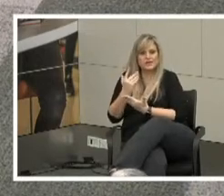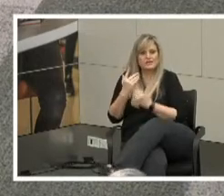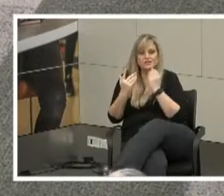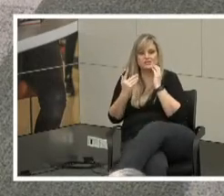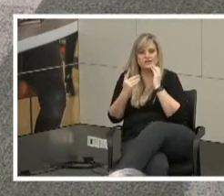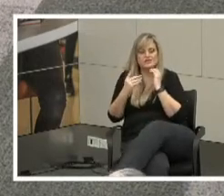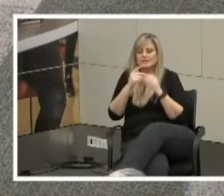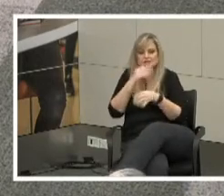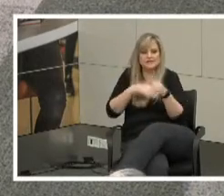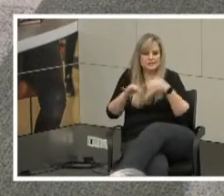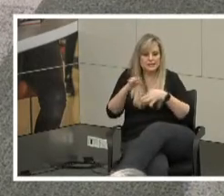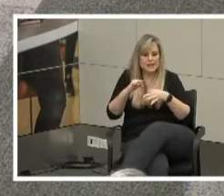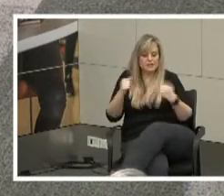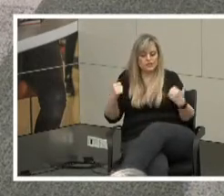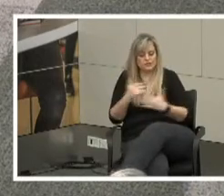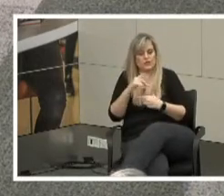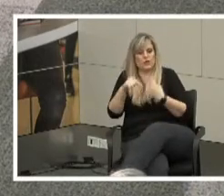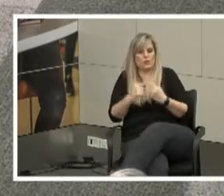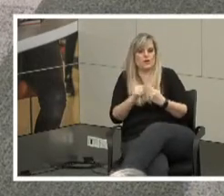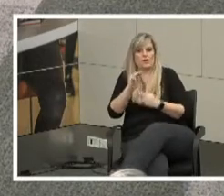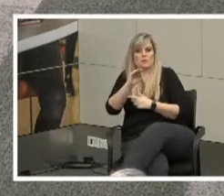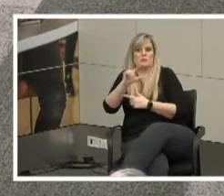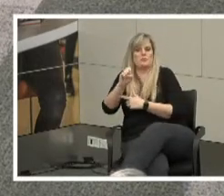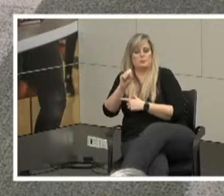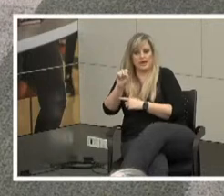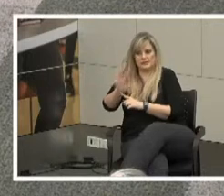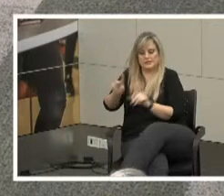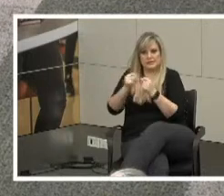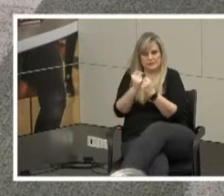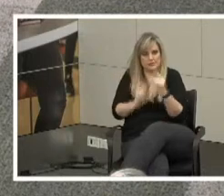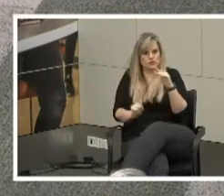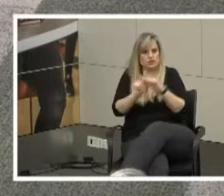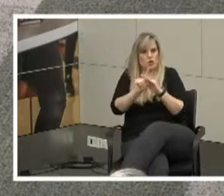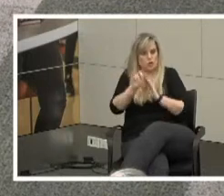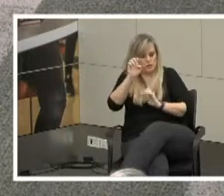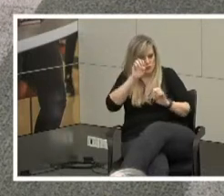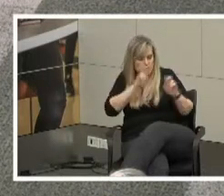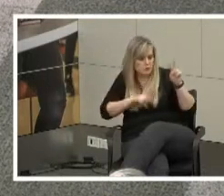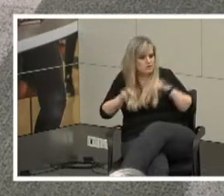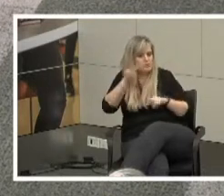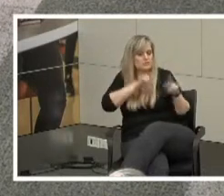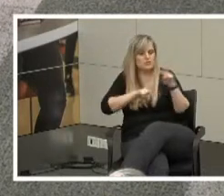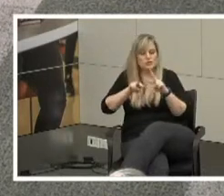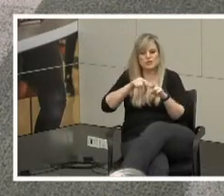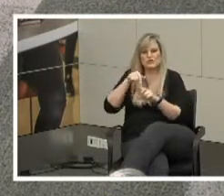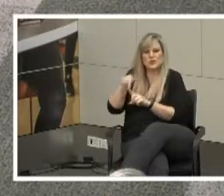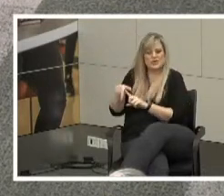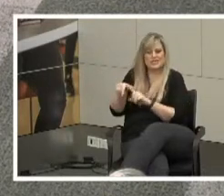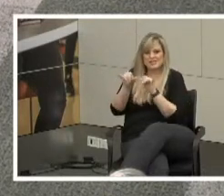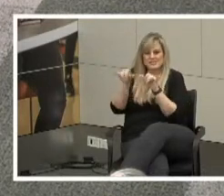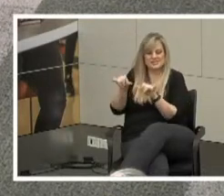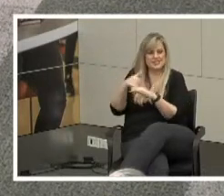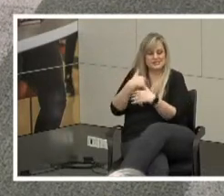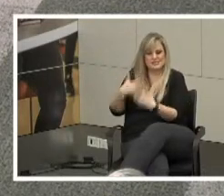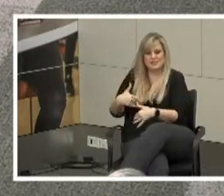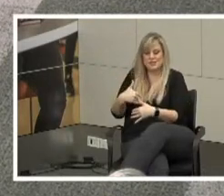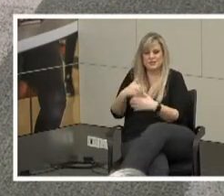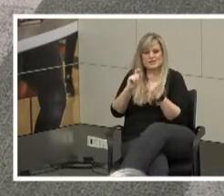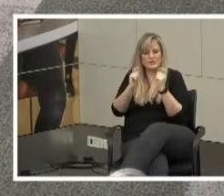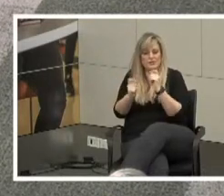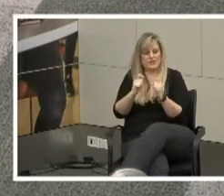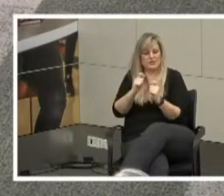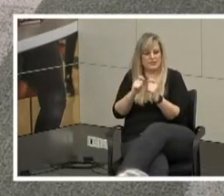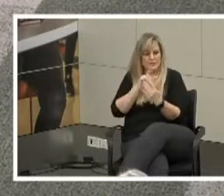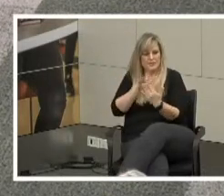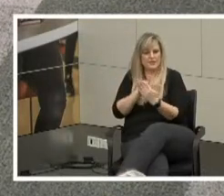to evaluate information presented by this superintendent as fact is at best manipulated to serve his narrative and at